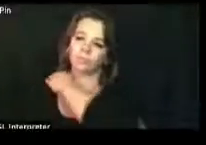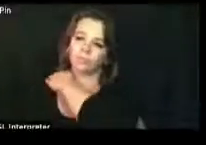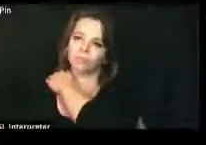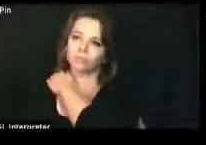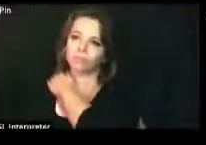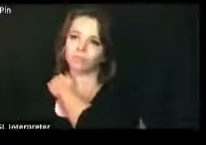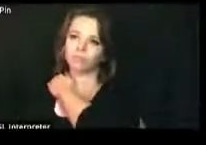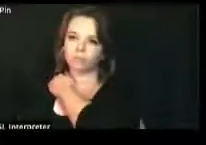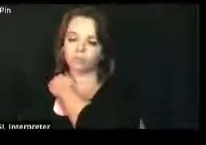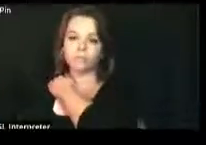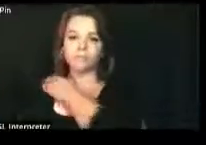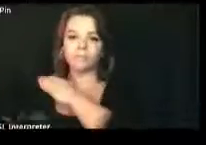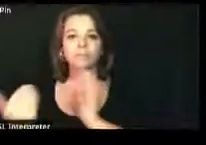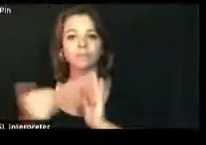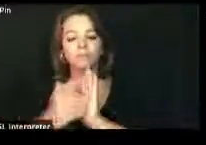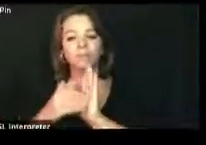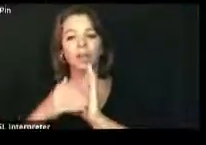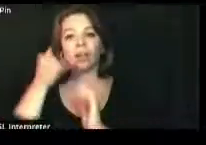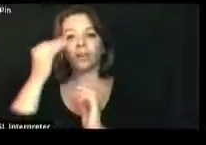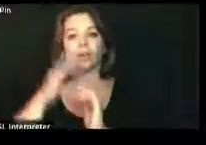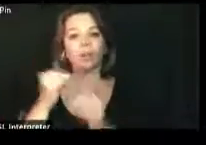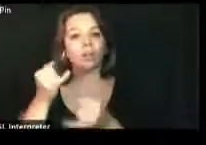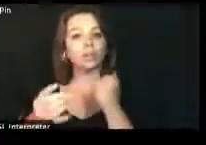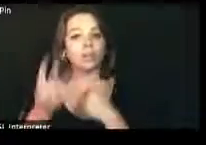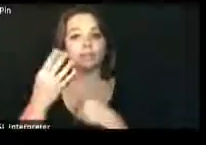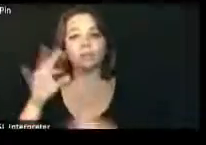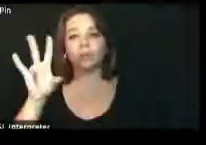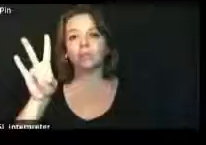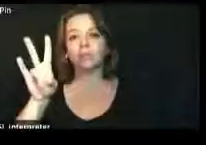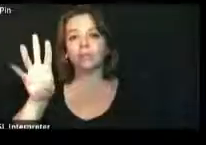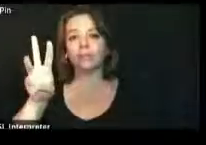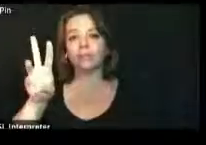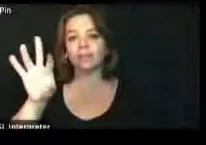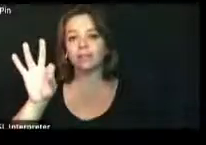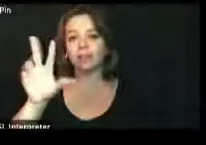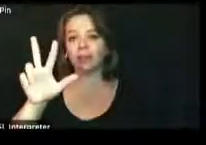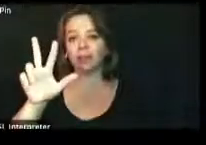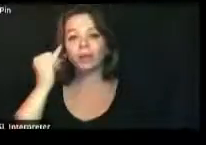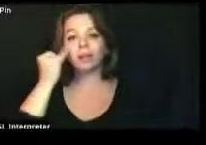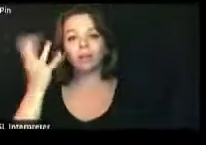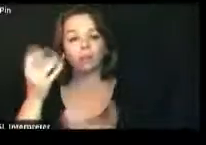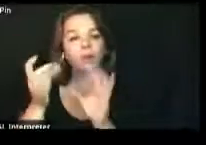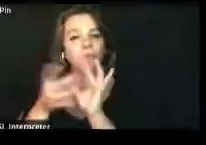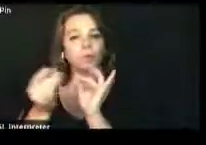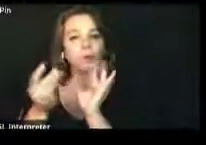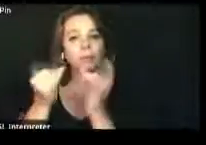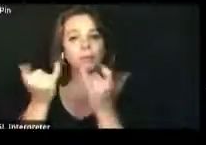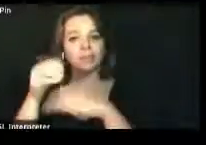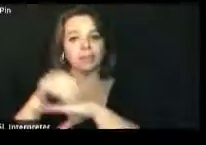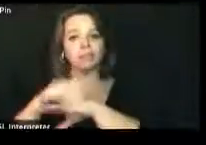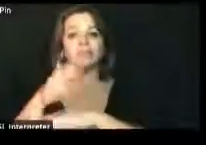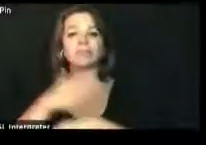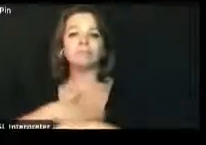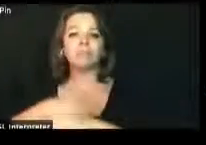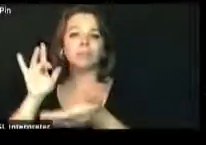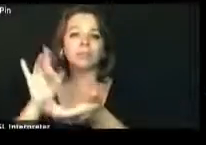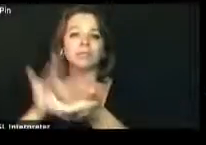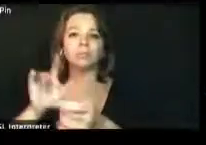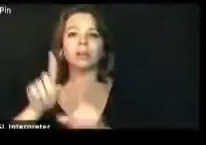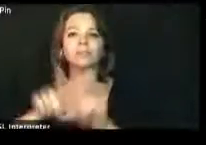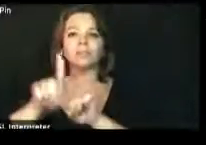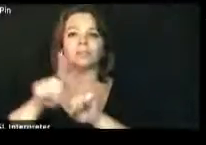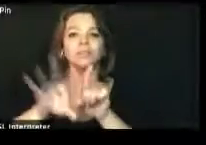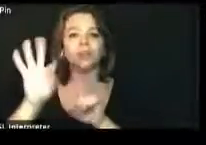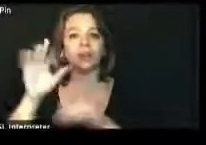And again, caller with the last four, 7693. If you wish to give comment this evening, please press *9 on your telephone